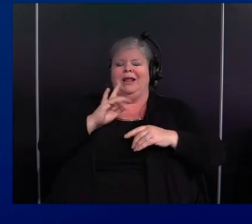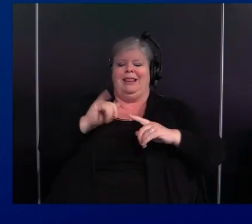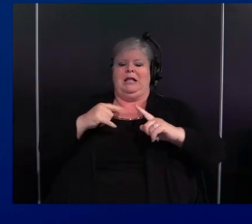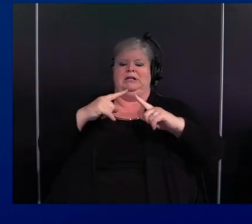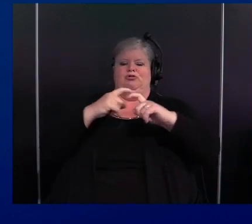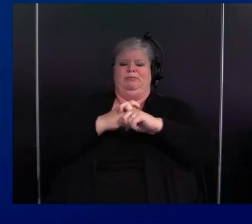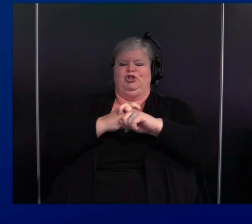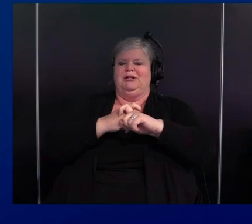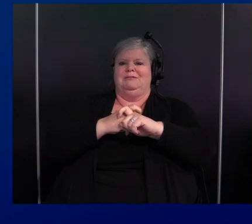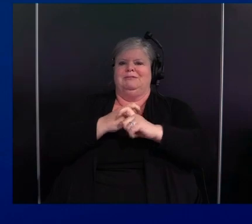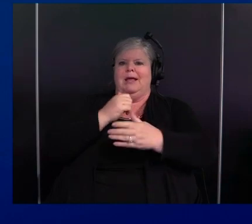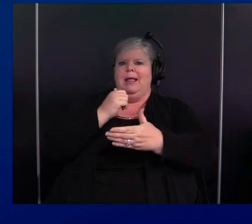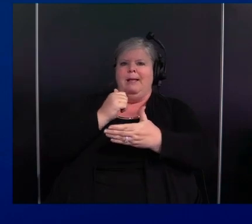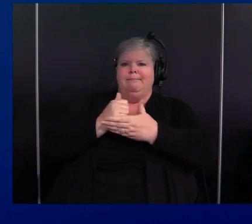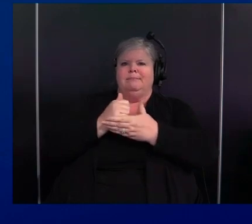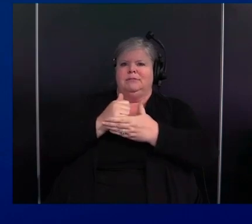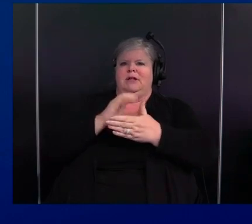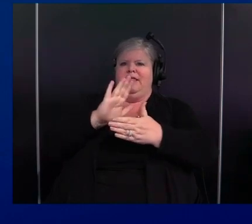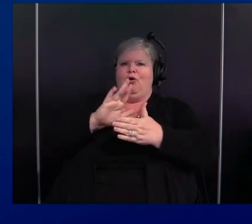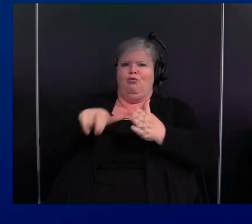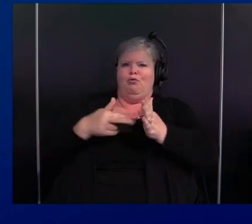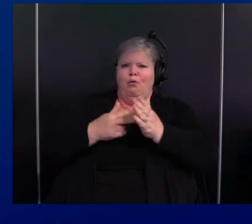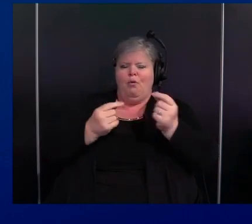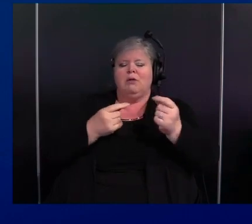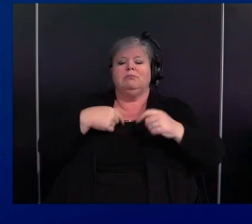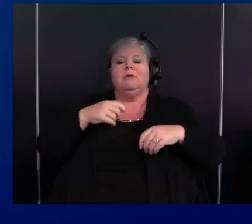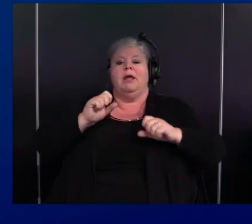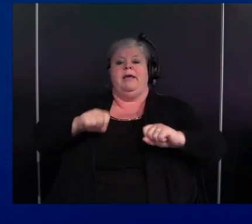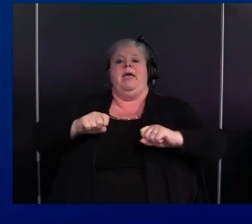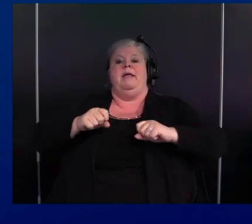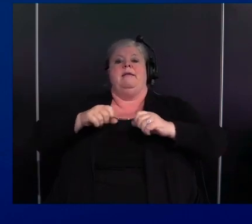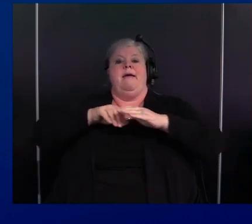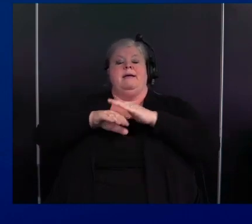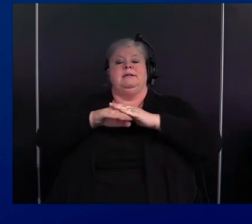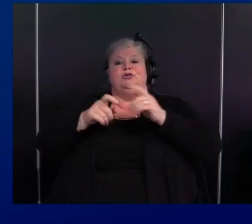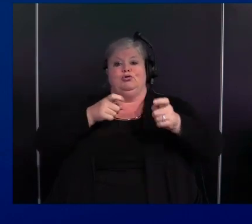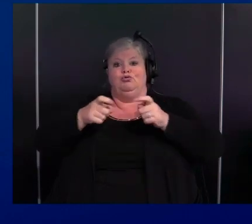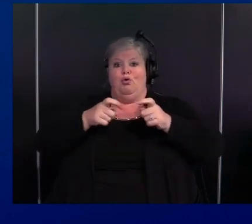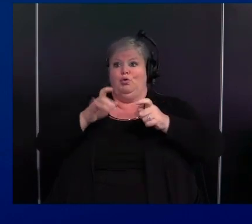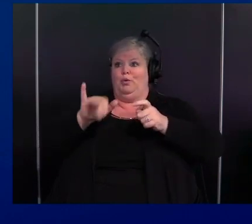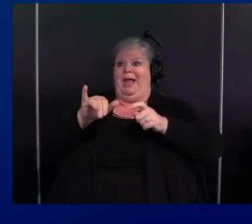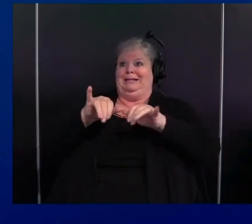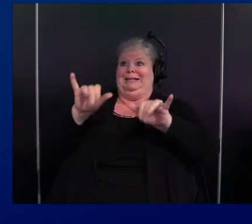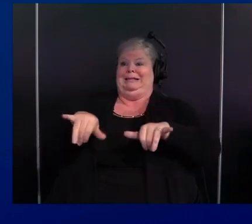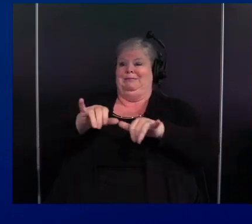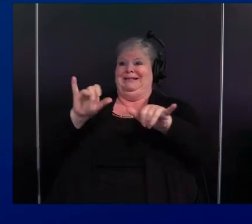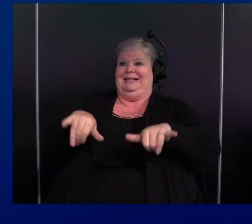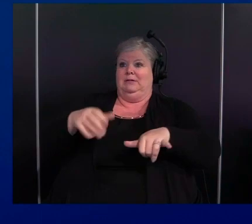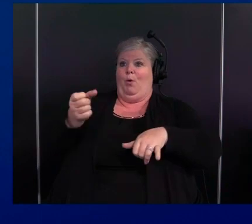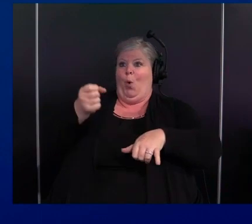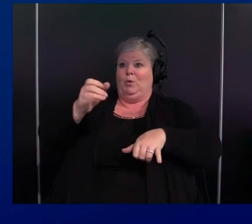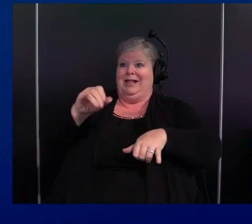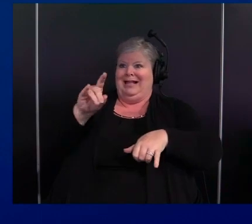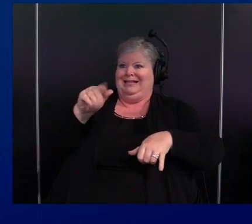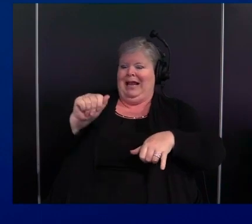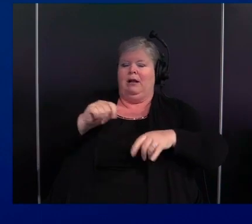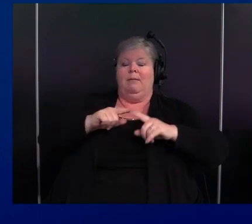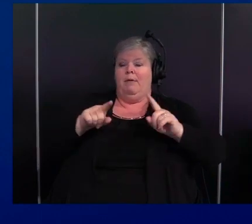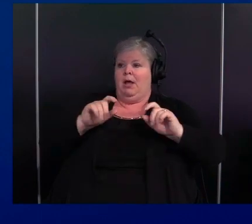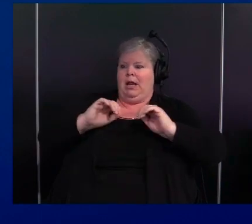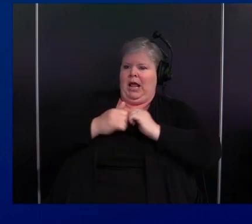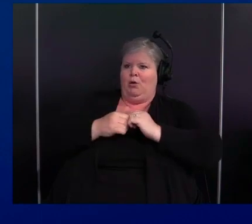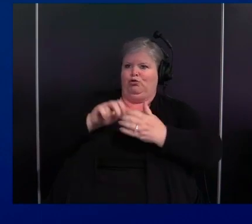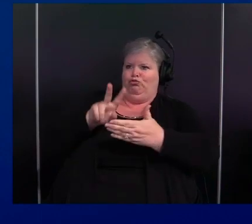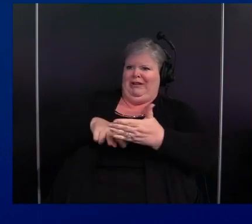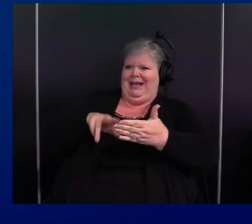a role, because you look and say, I've got access control to the system that's holding the data, in order to actually read the data, I now have to